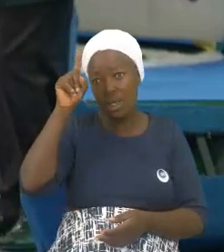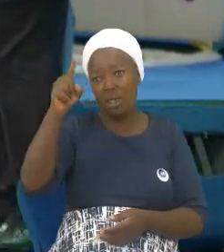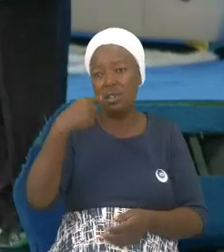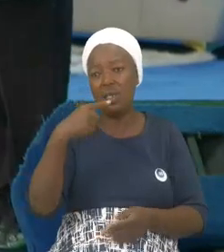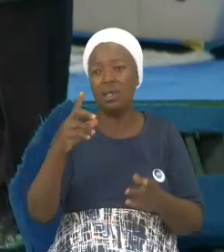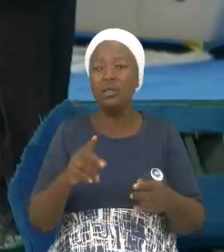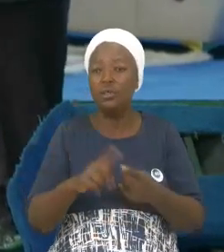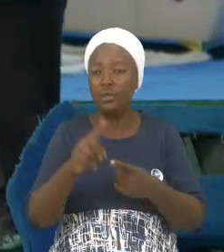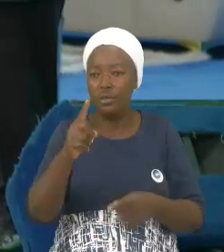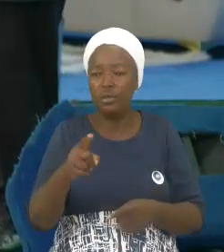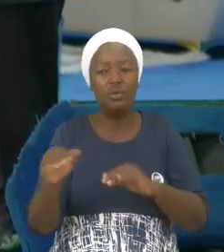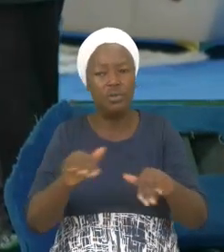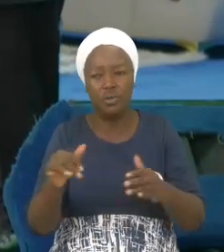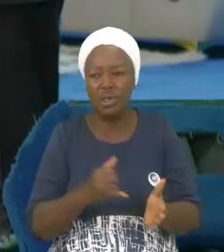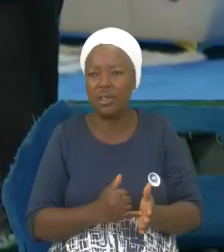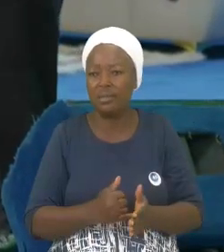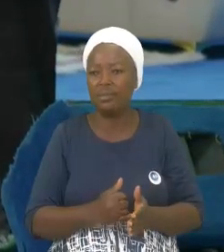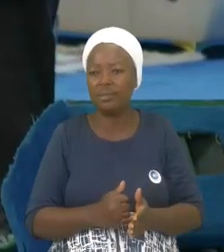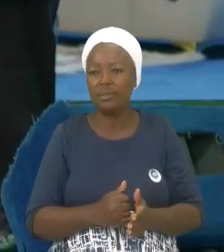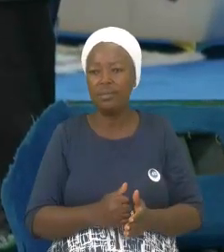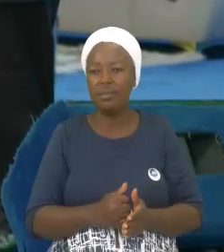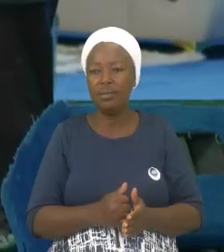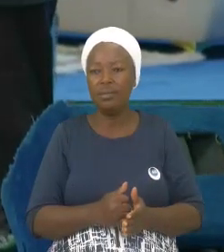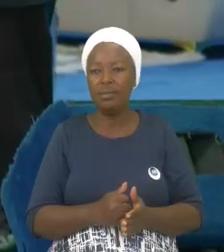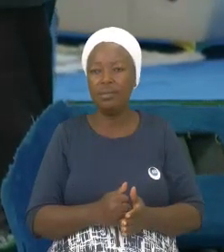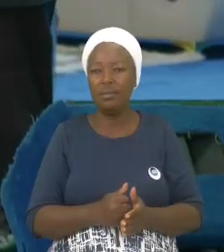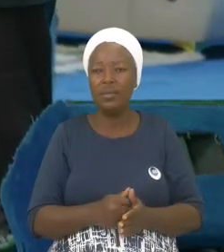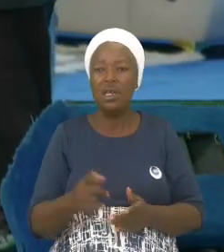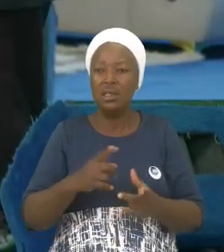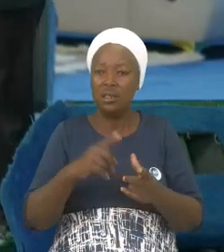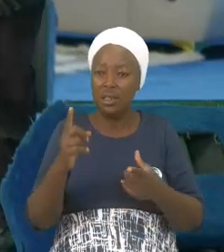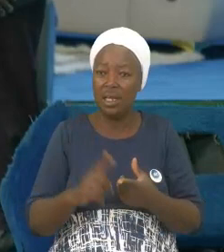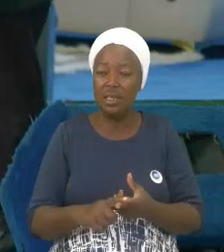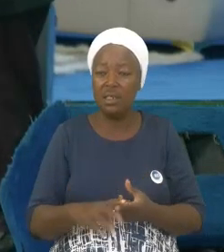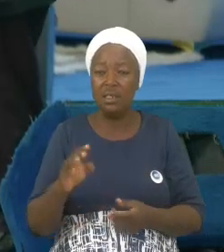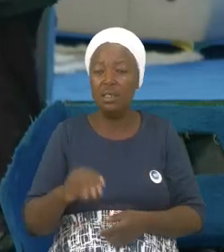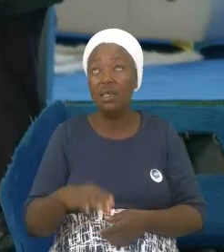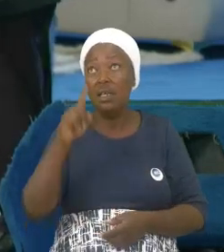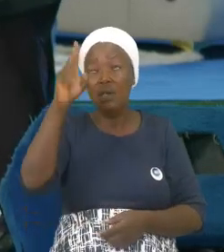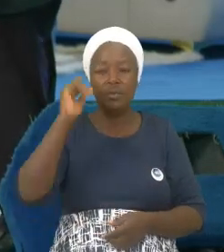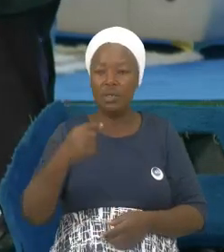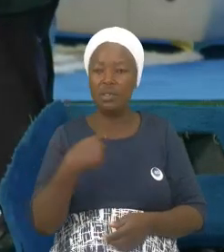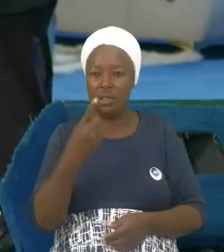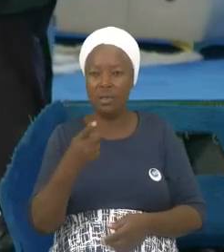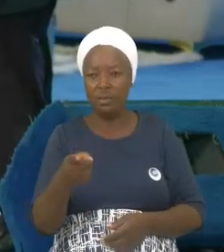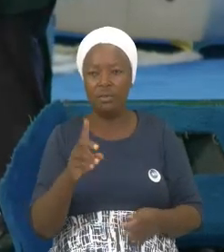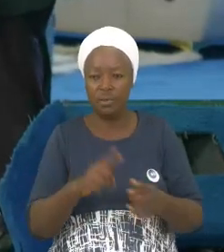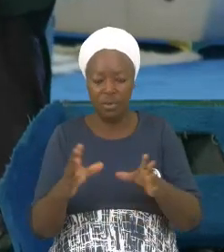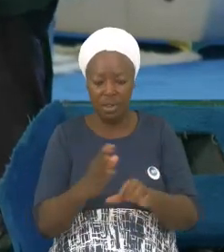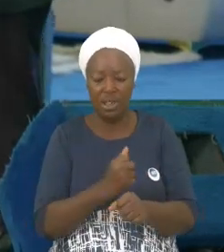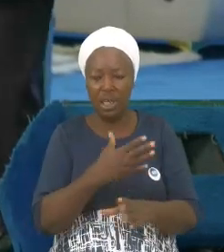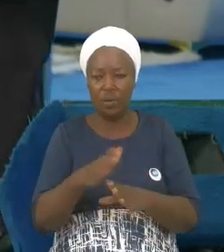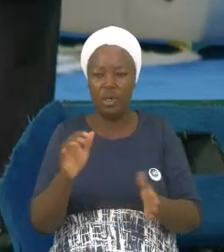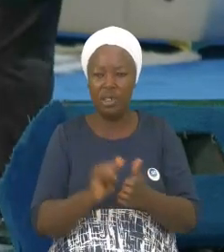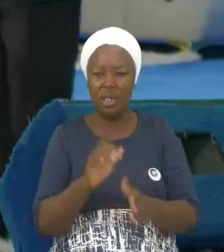you, do it. He'll require you. He'll tell you to take that stone of unbelief